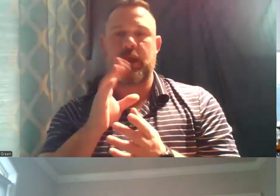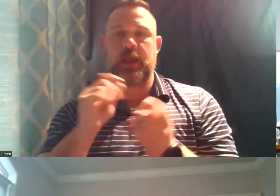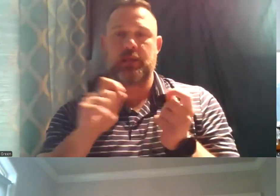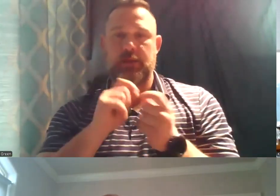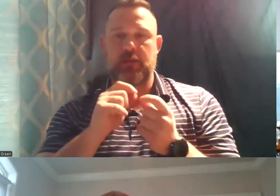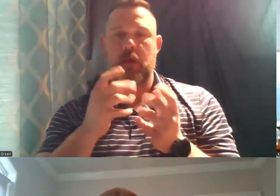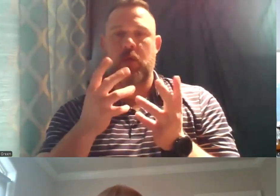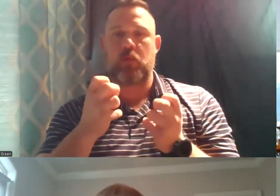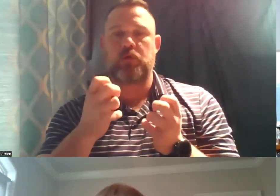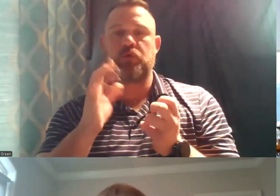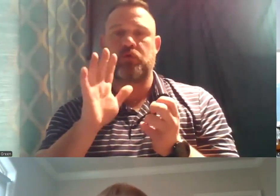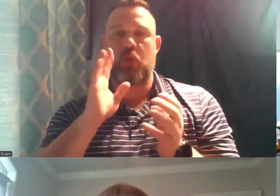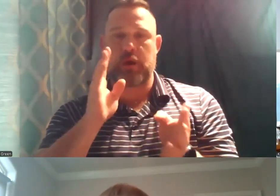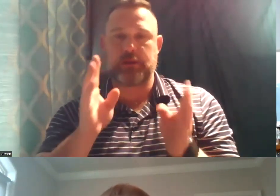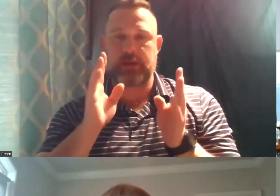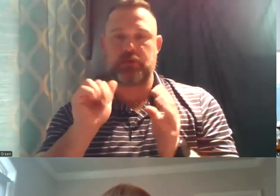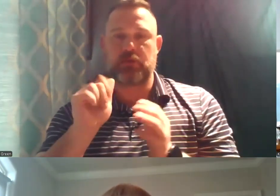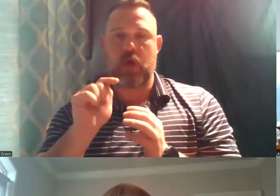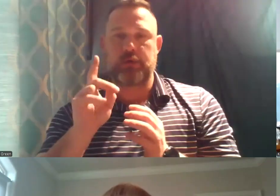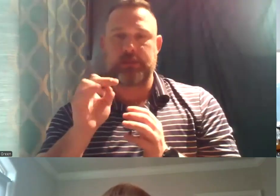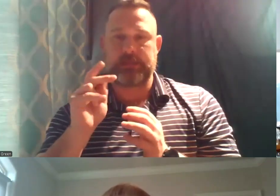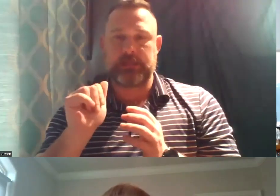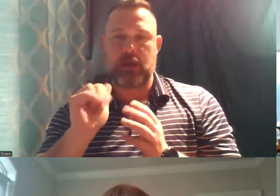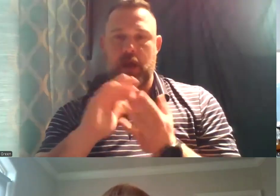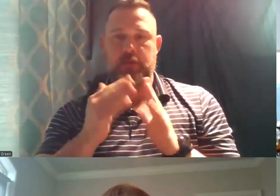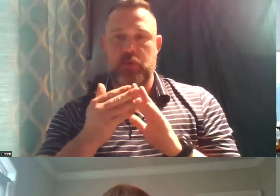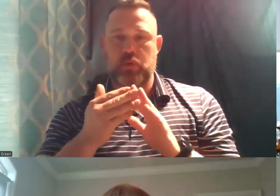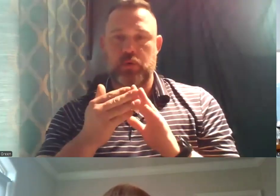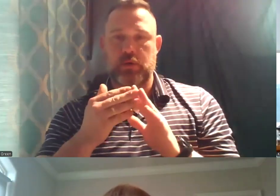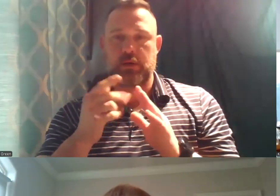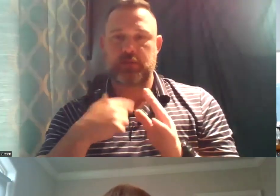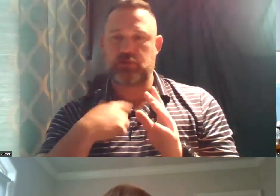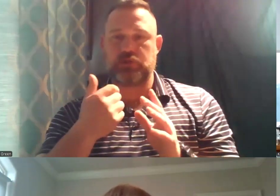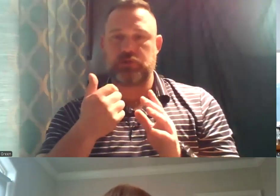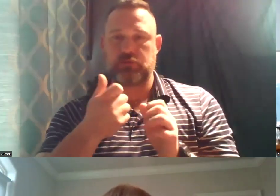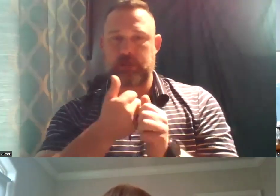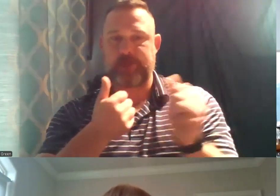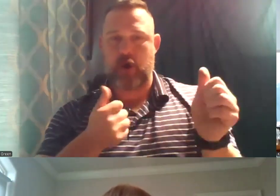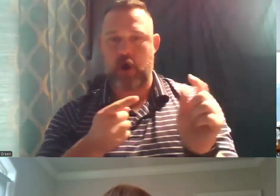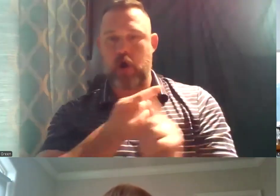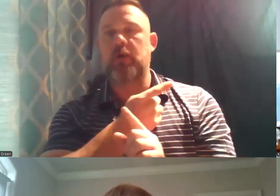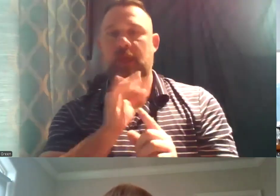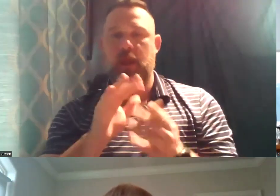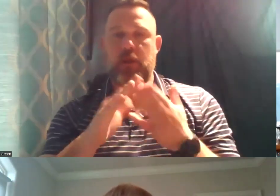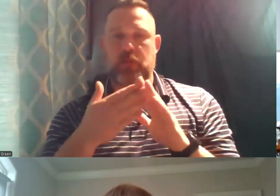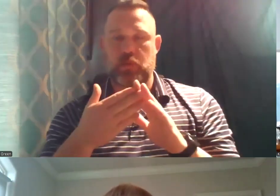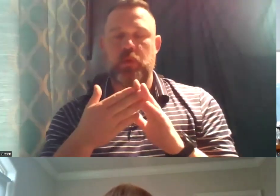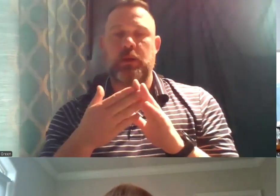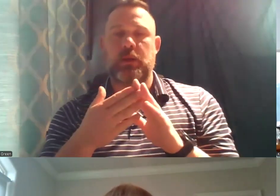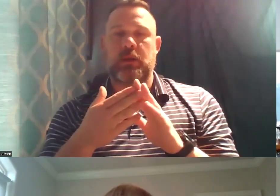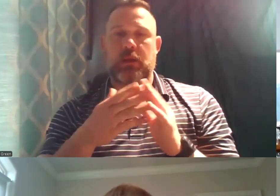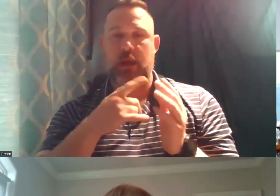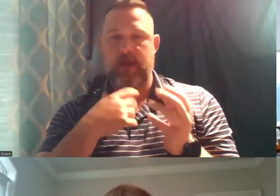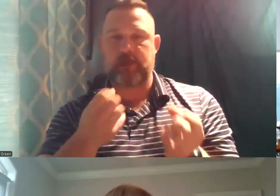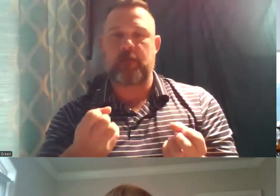I just wanted to draw your attention to the Altadena community, which was just up the road from me. And, it's a community that has